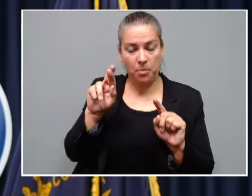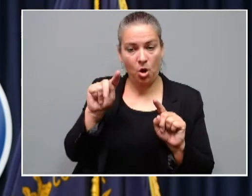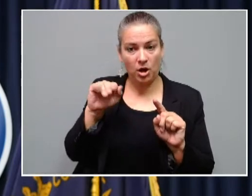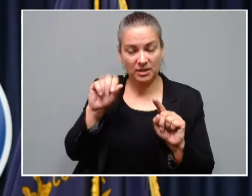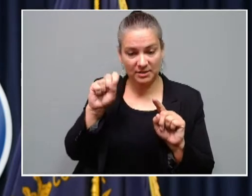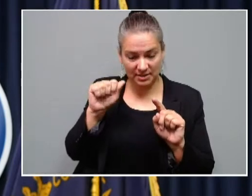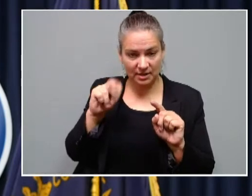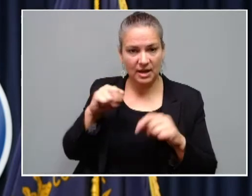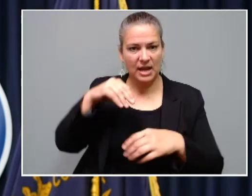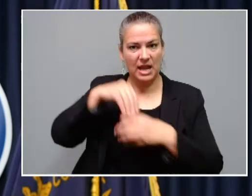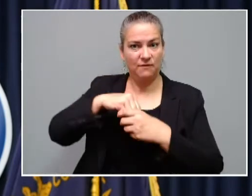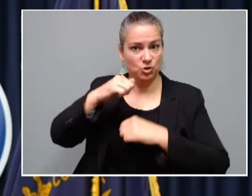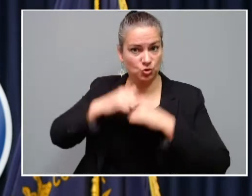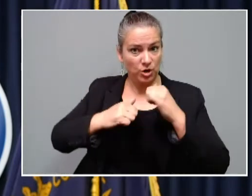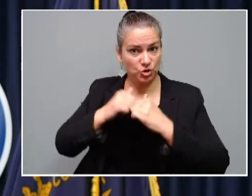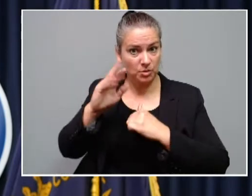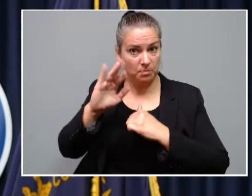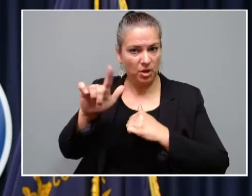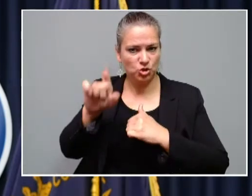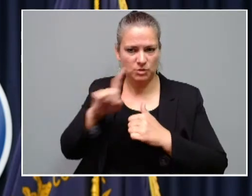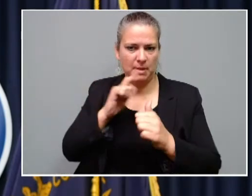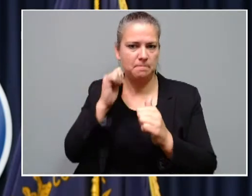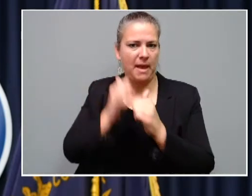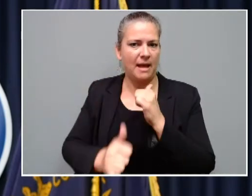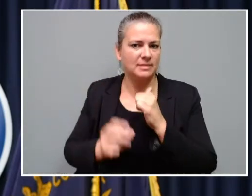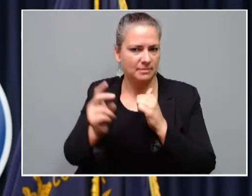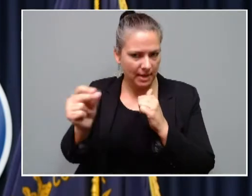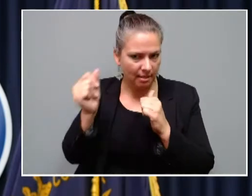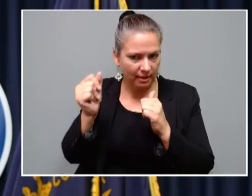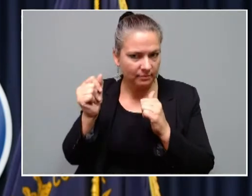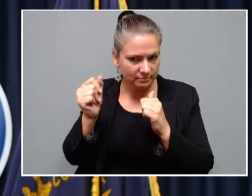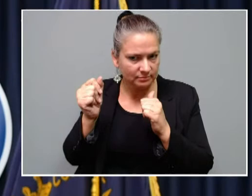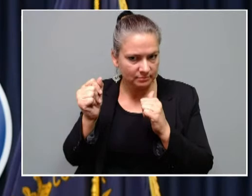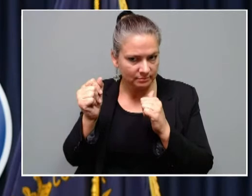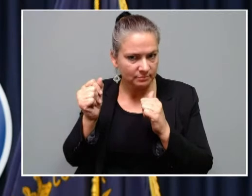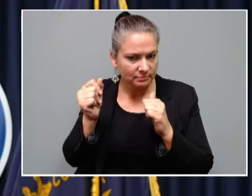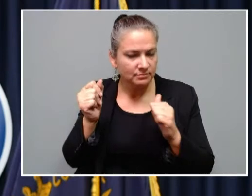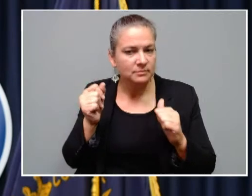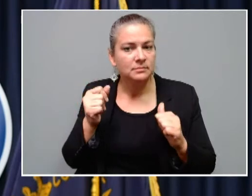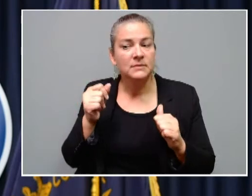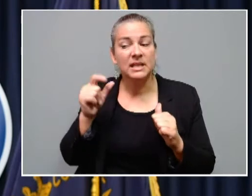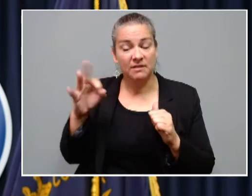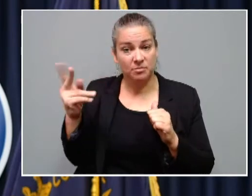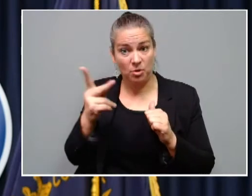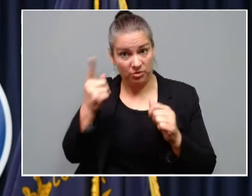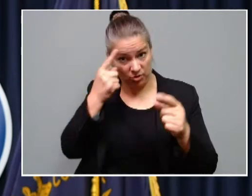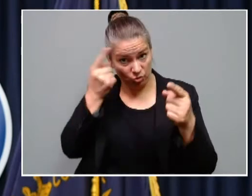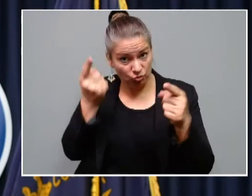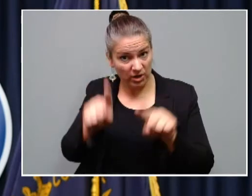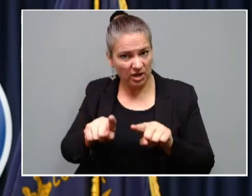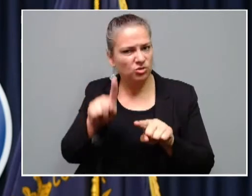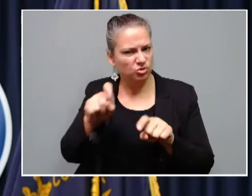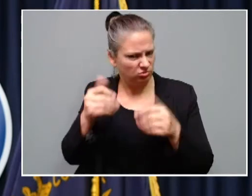passed immediately. I think when you have agreement, you should go ahead and take that step.